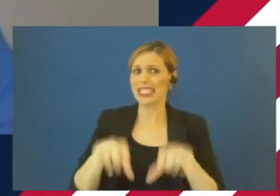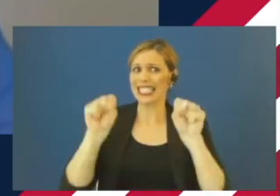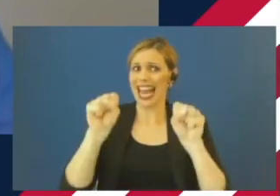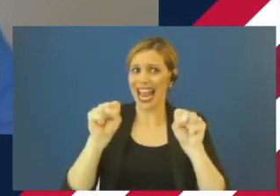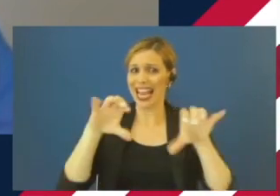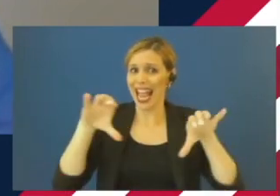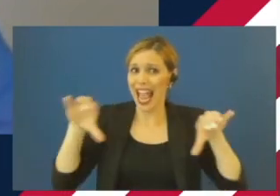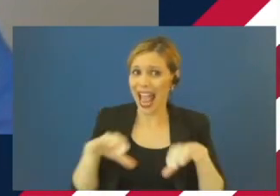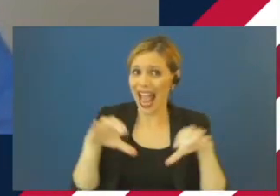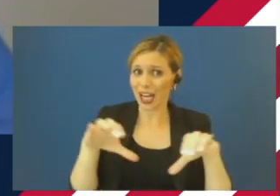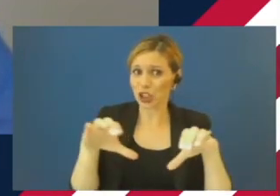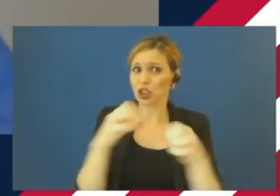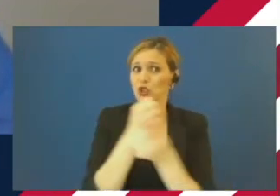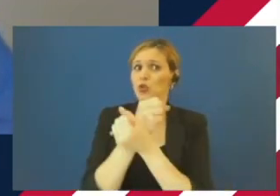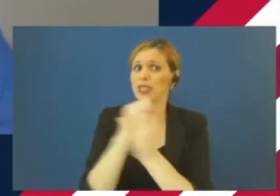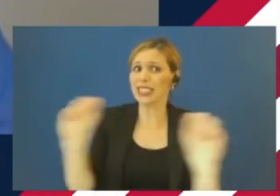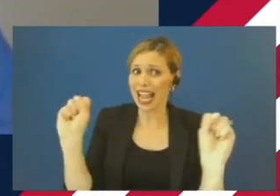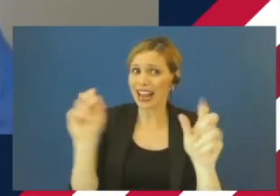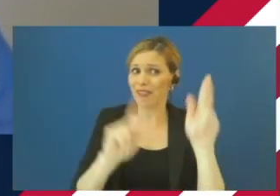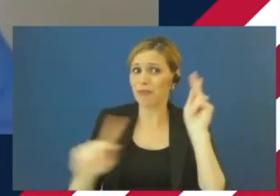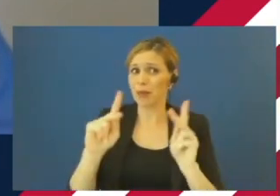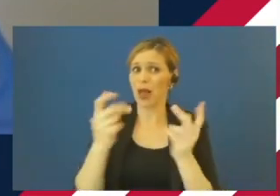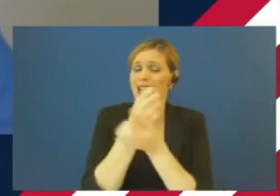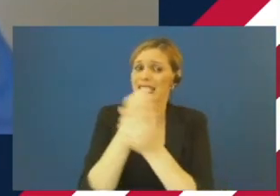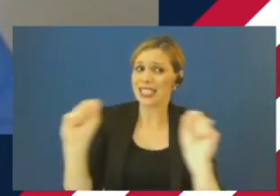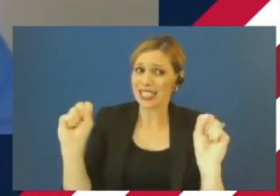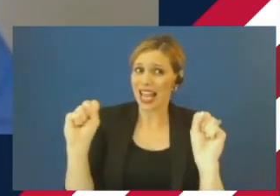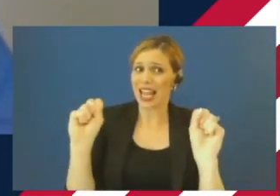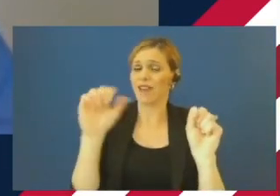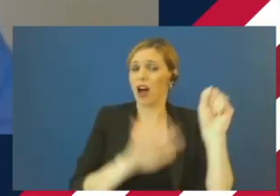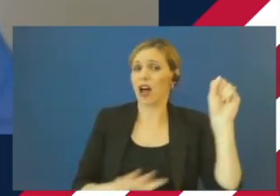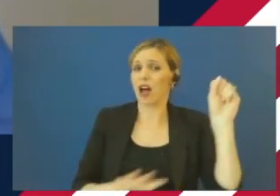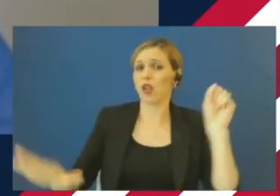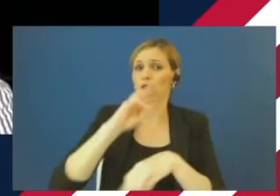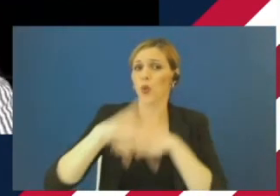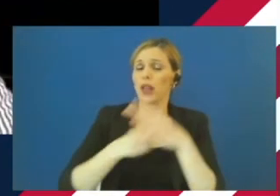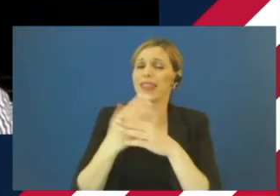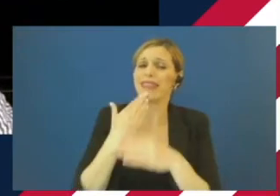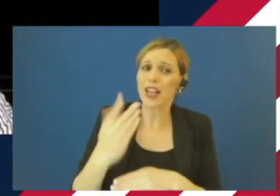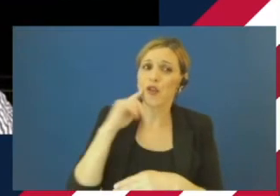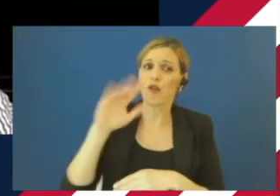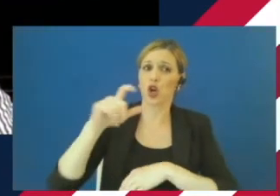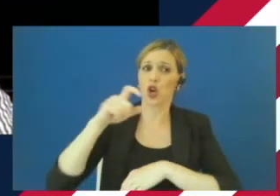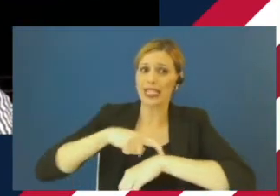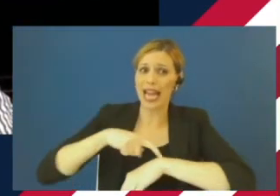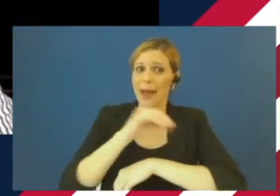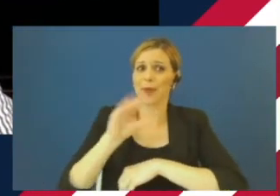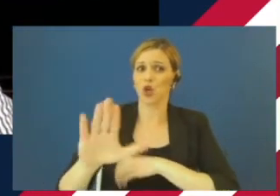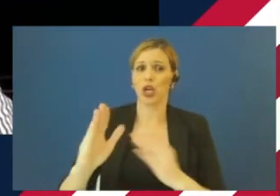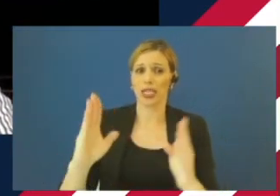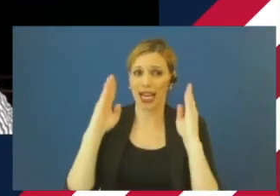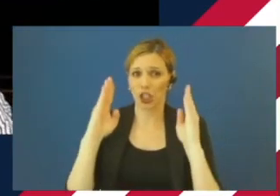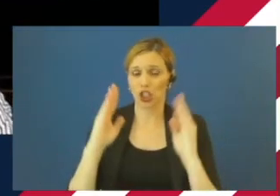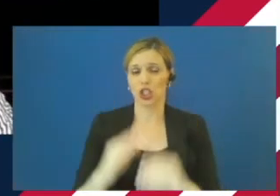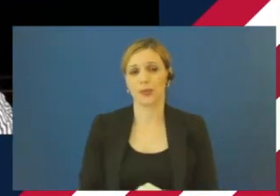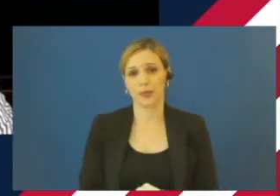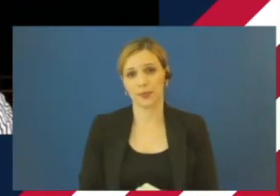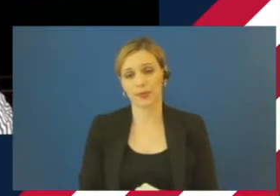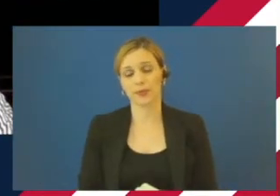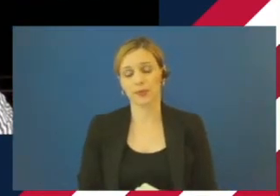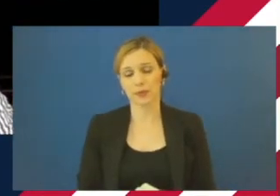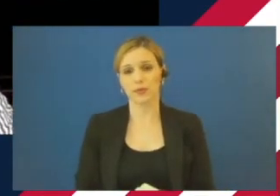save civilization. Thank you for your time and your attention. Thank you. Our first question is